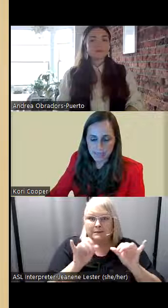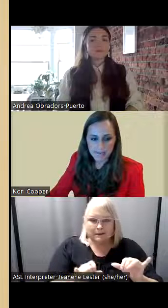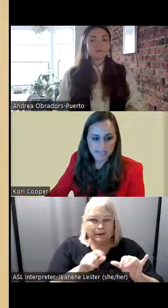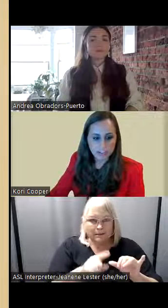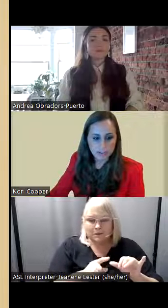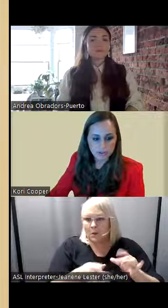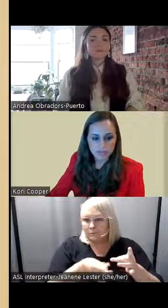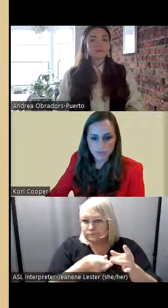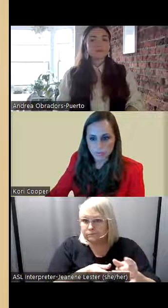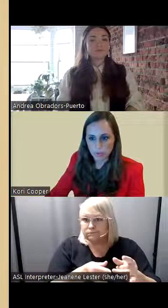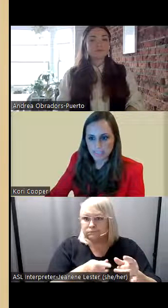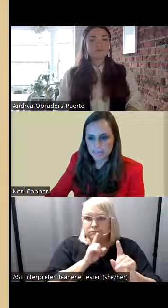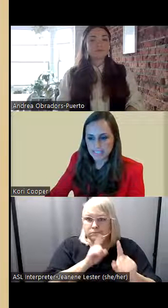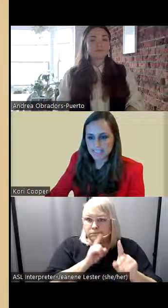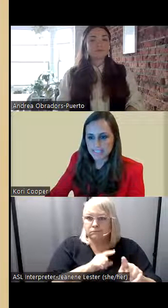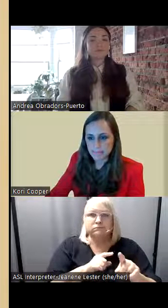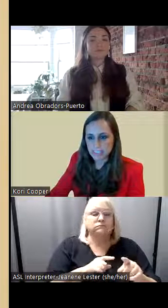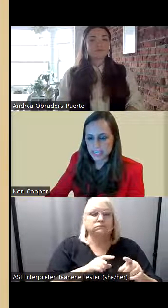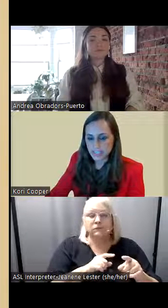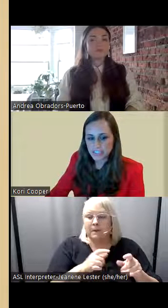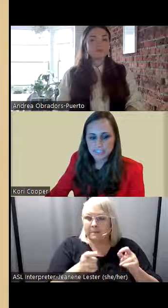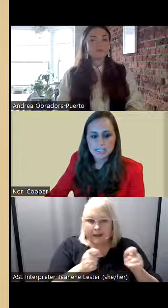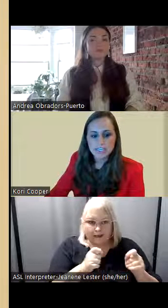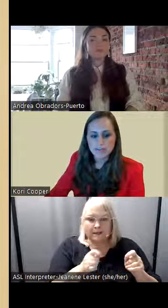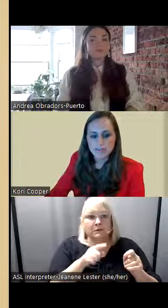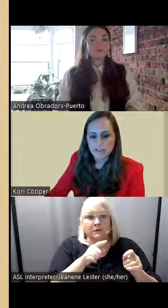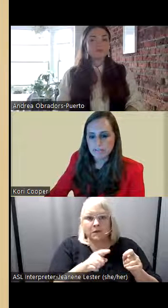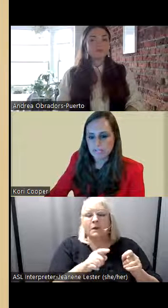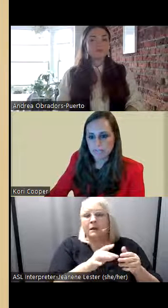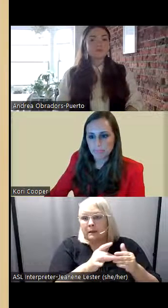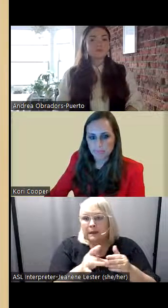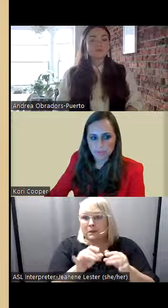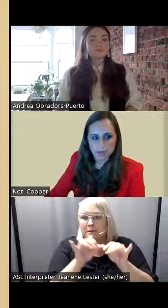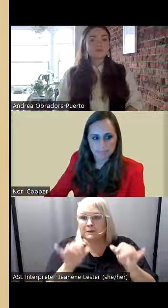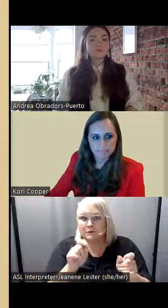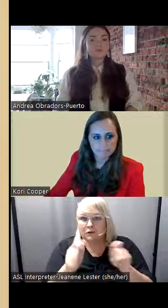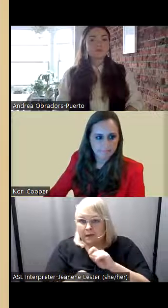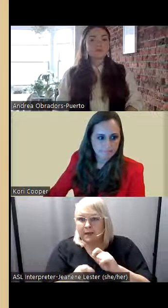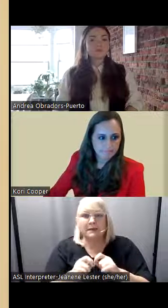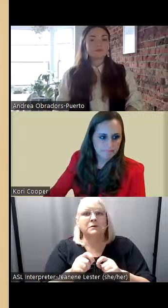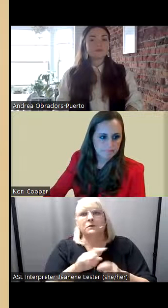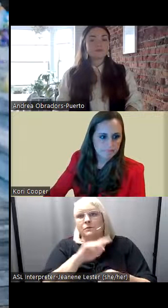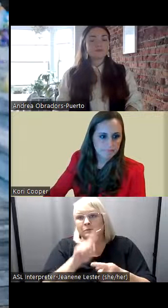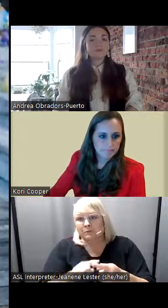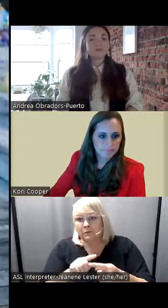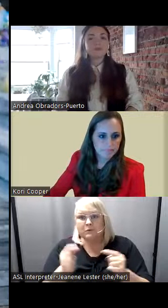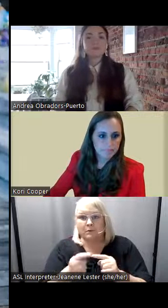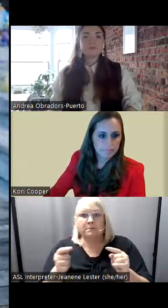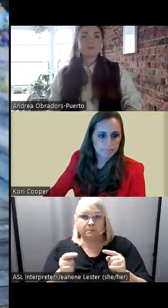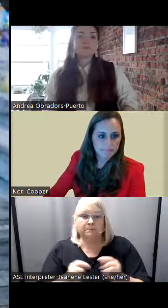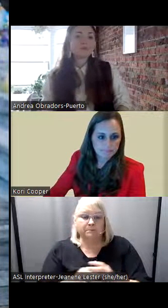risks, manage and learn from those reported to make systemic changes to prevent and mitigate preventable harm.